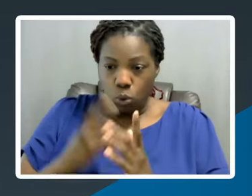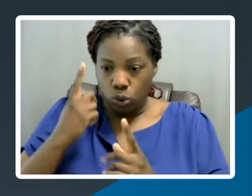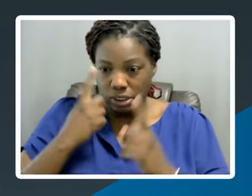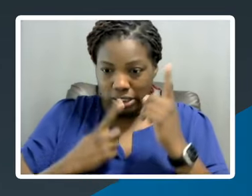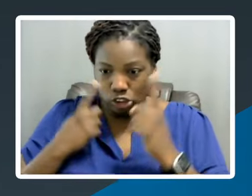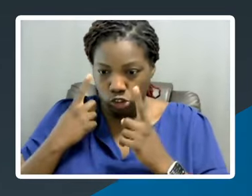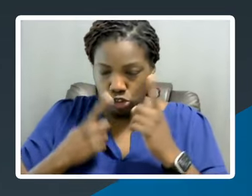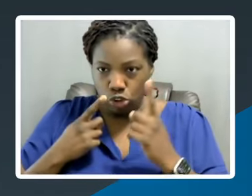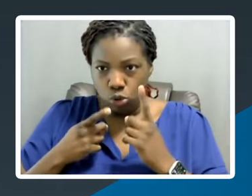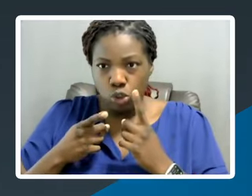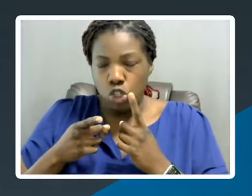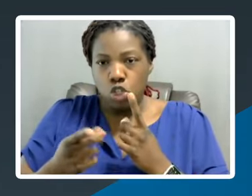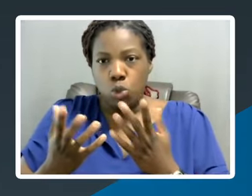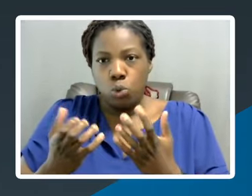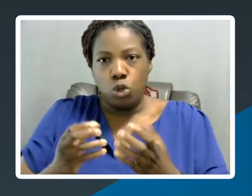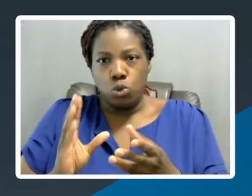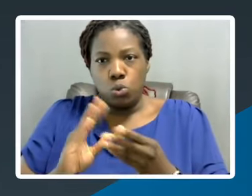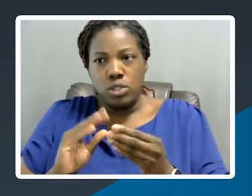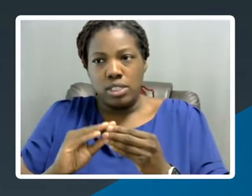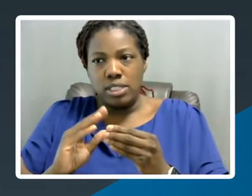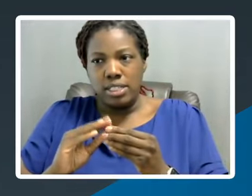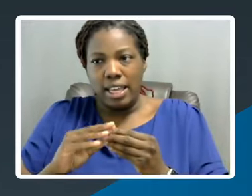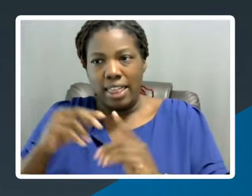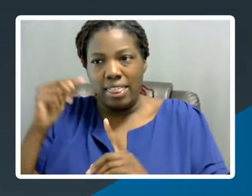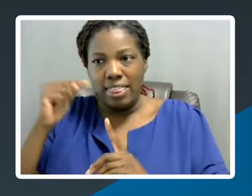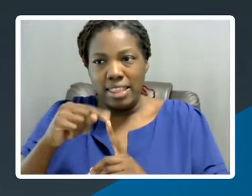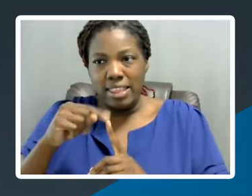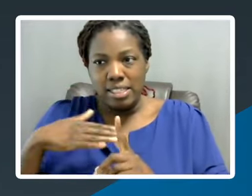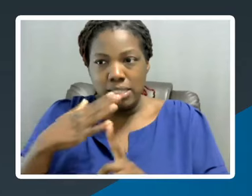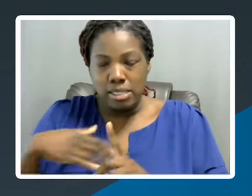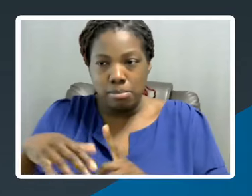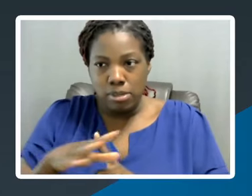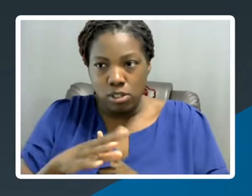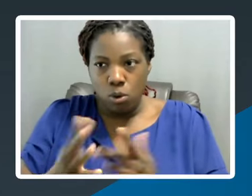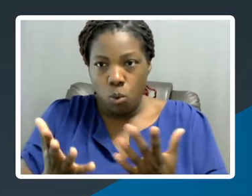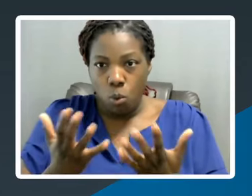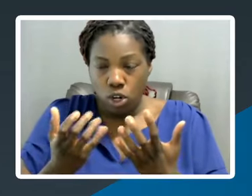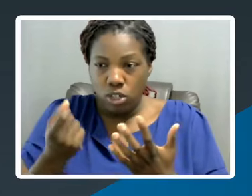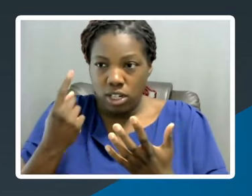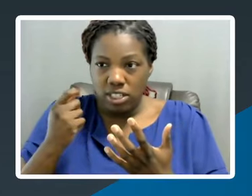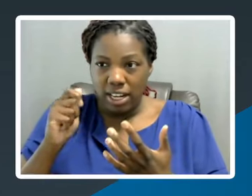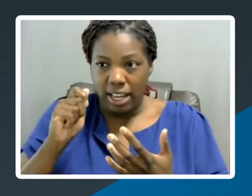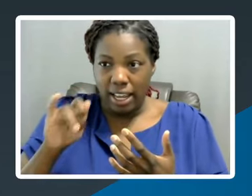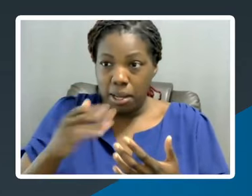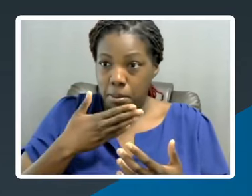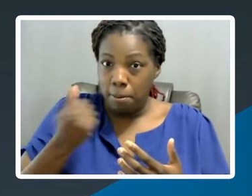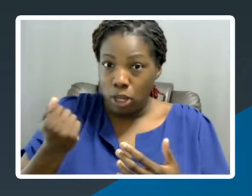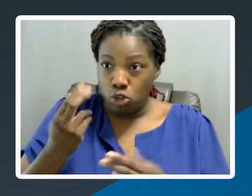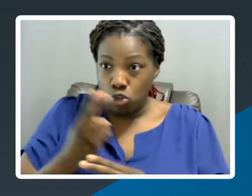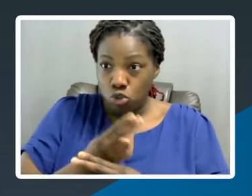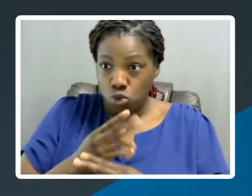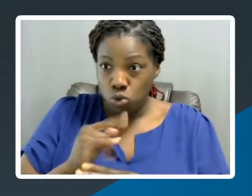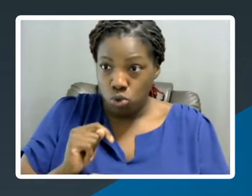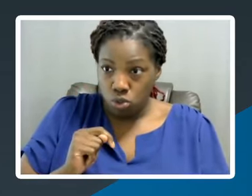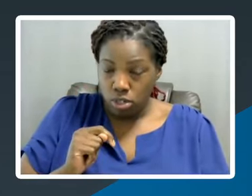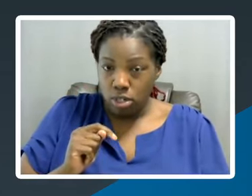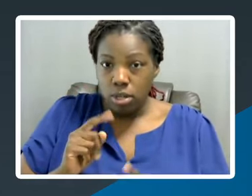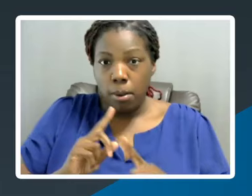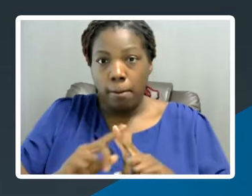us with as we're kind of in this place of wanting to understand AI better and use it, but also the crossroads